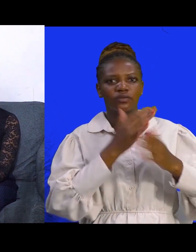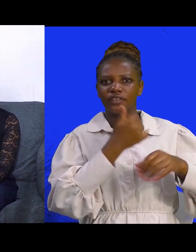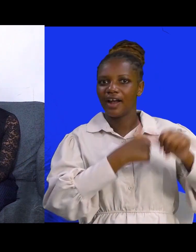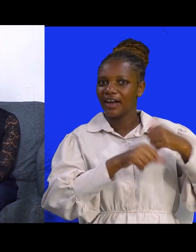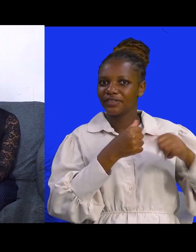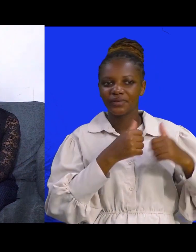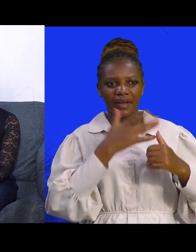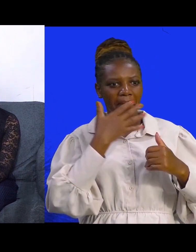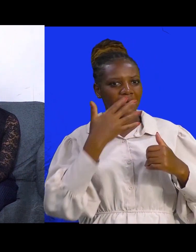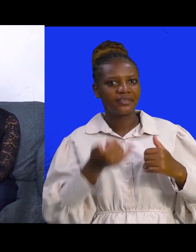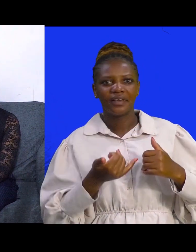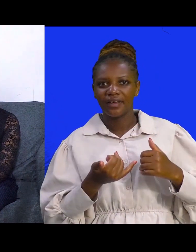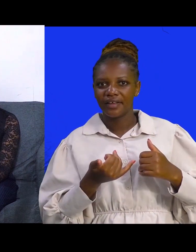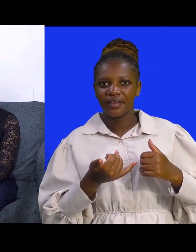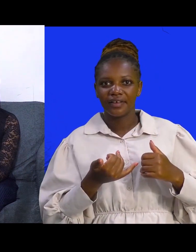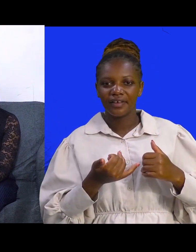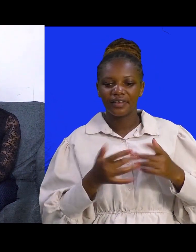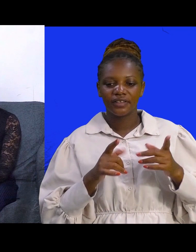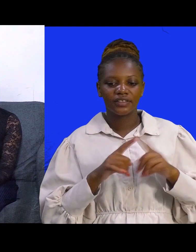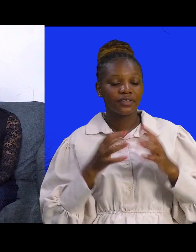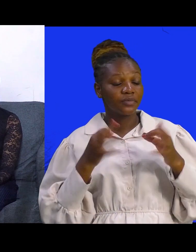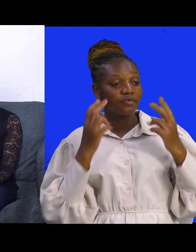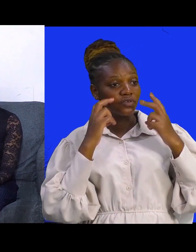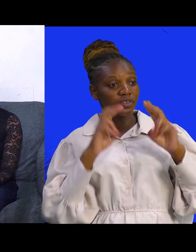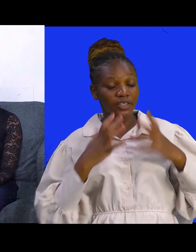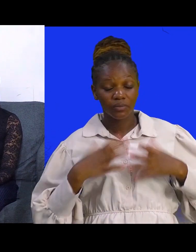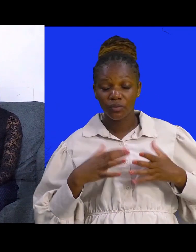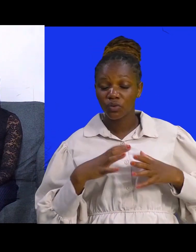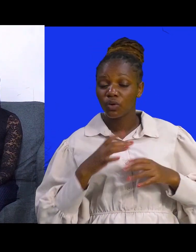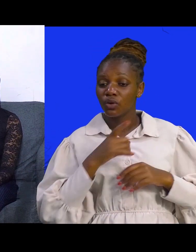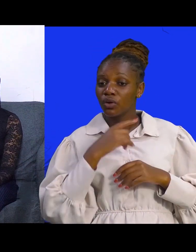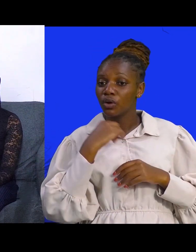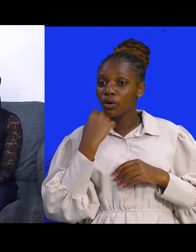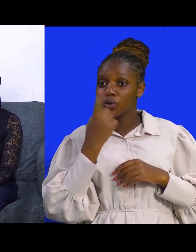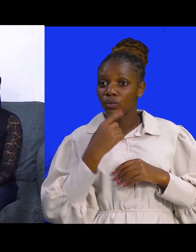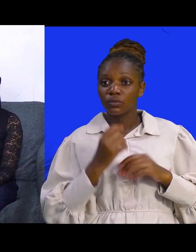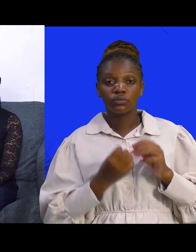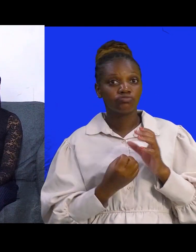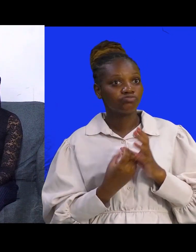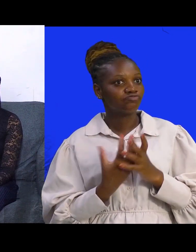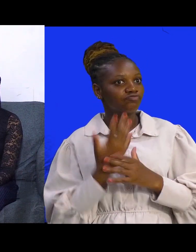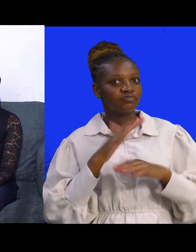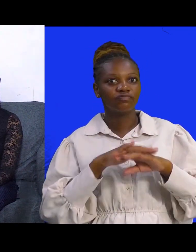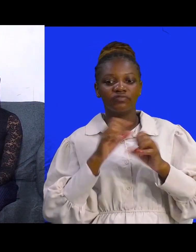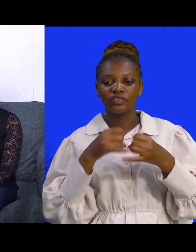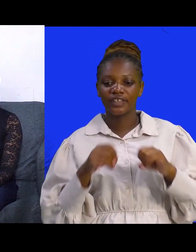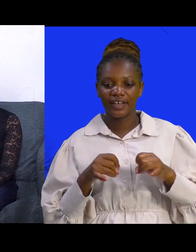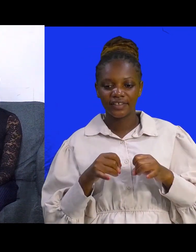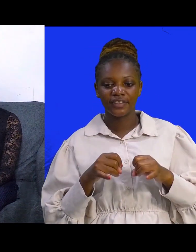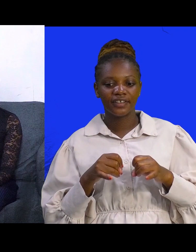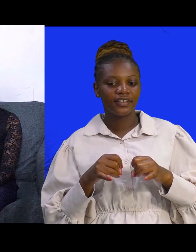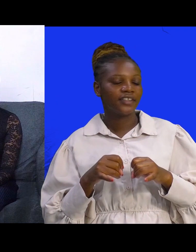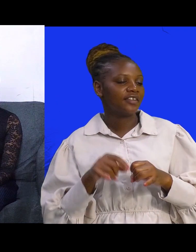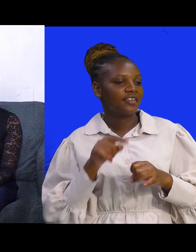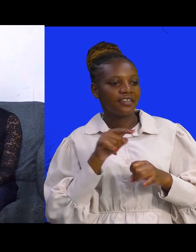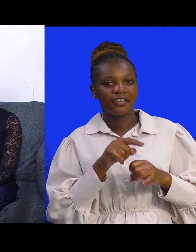audio, it was based on actions. So, and currently, even if you look at people who are becoming, who are going viral